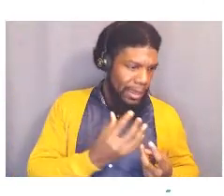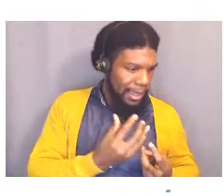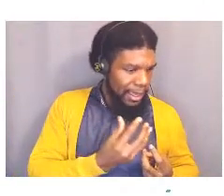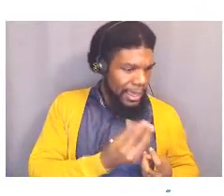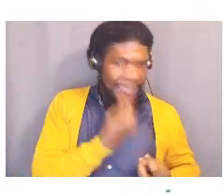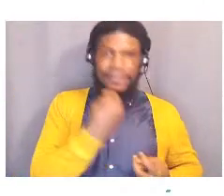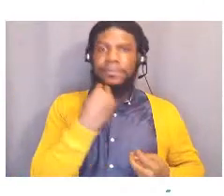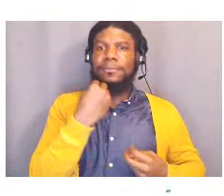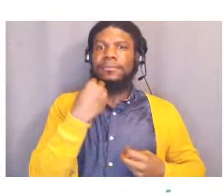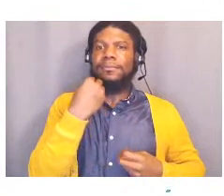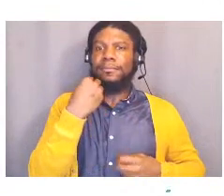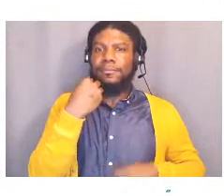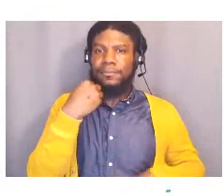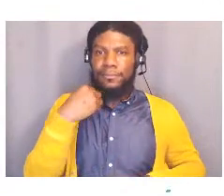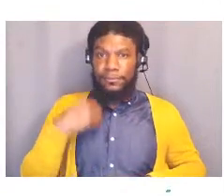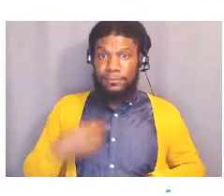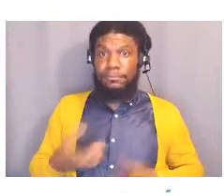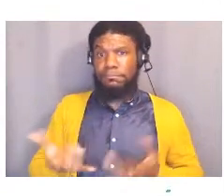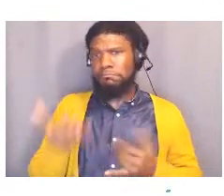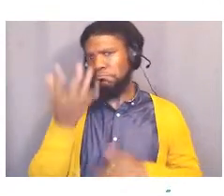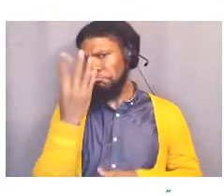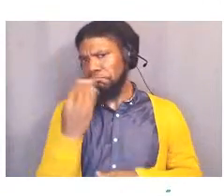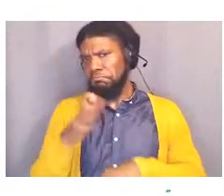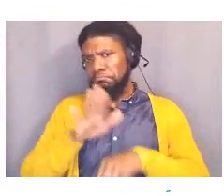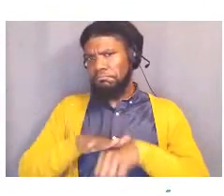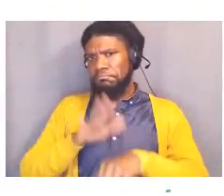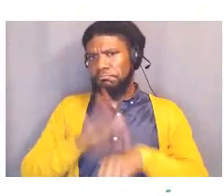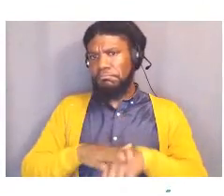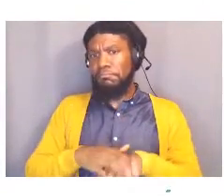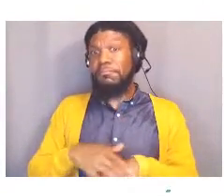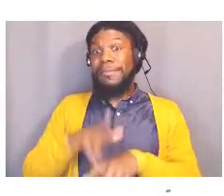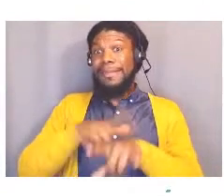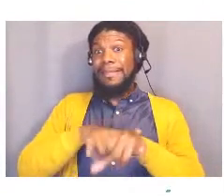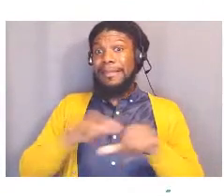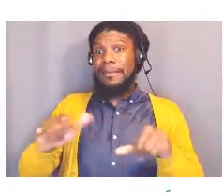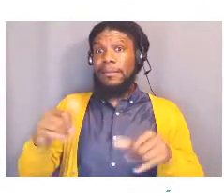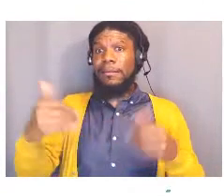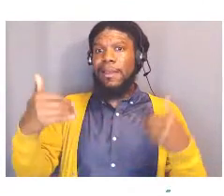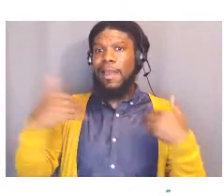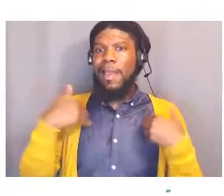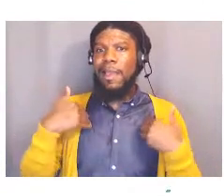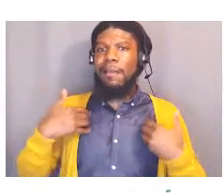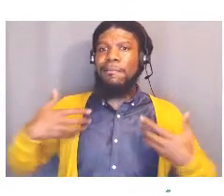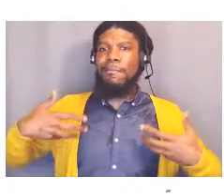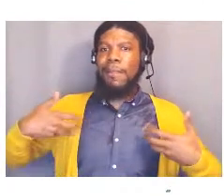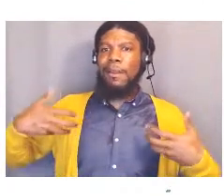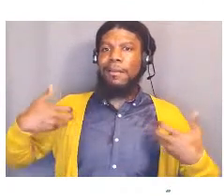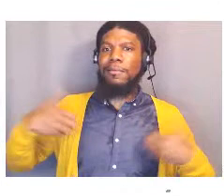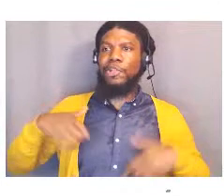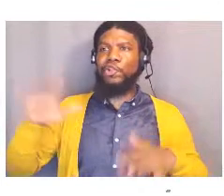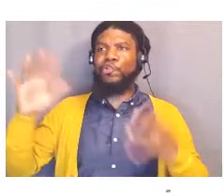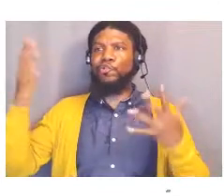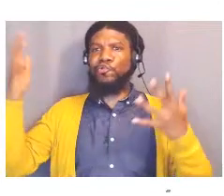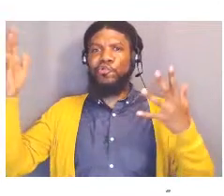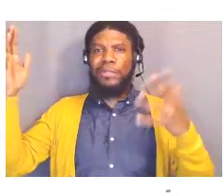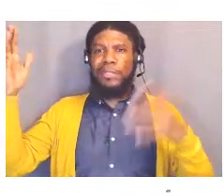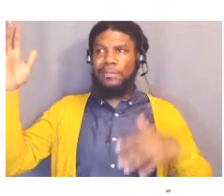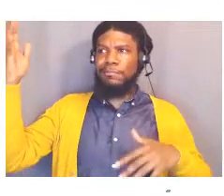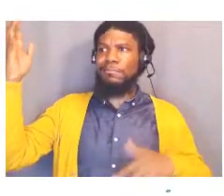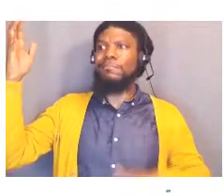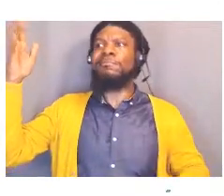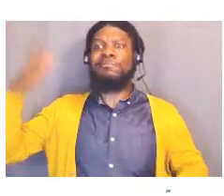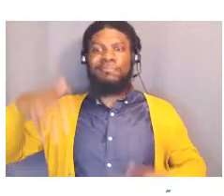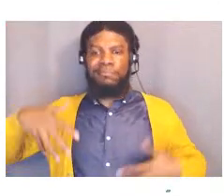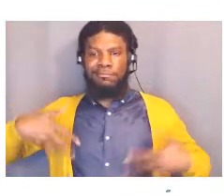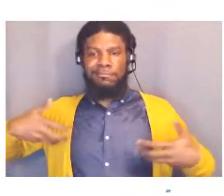want you to know in the meantime, there was a little monkey up in the trees watching everything